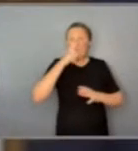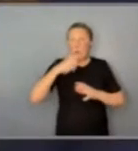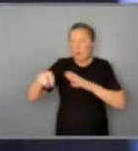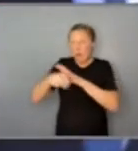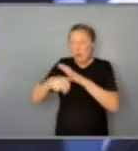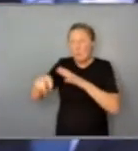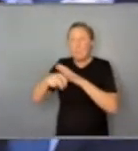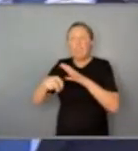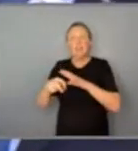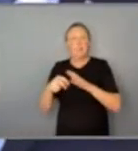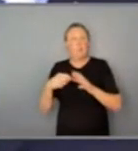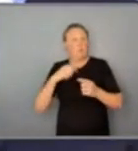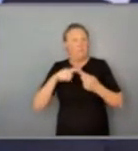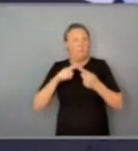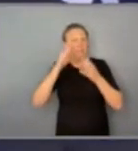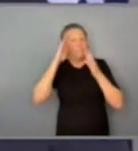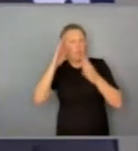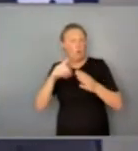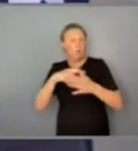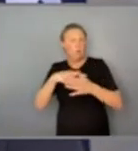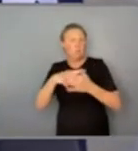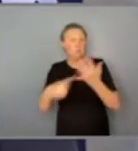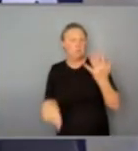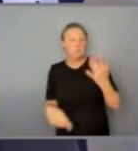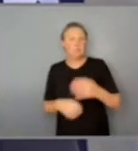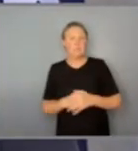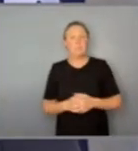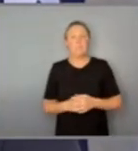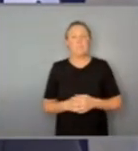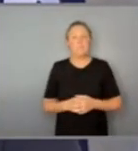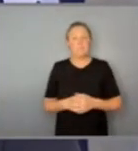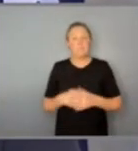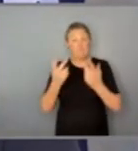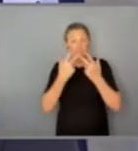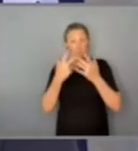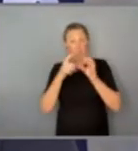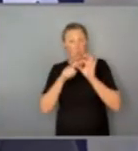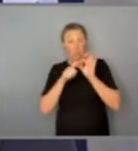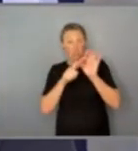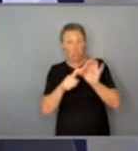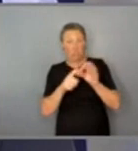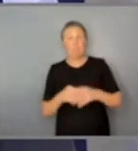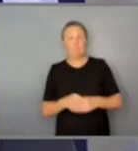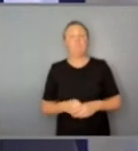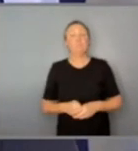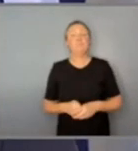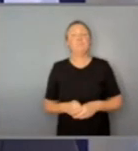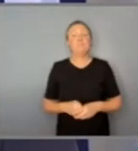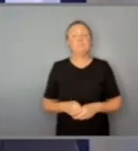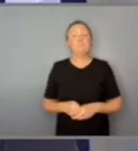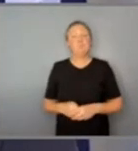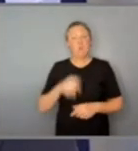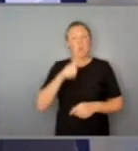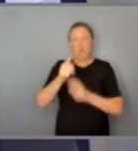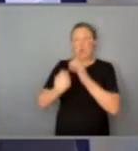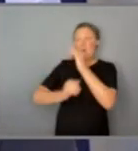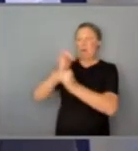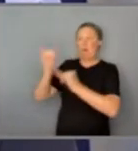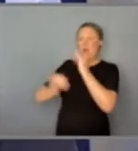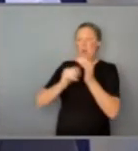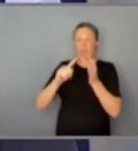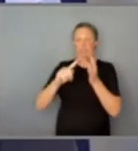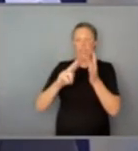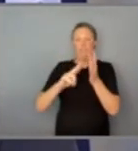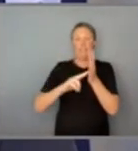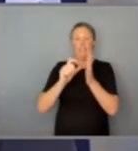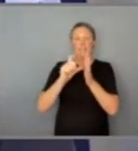independence. First of all, isn't it hypocritical for you to criticise independence for being backed by big money when the Liberal Party and the Labor Party routinely receive